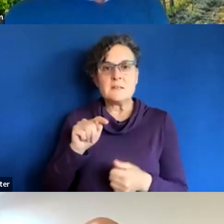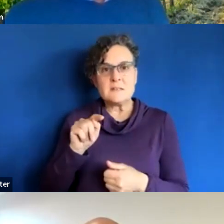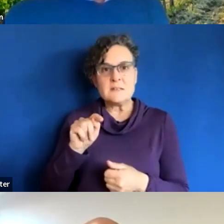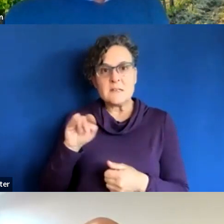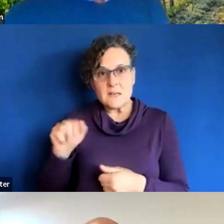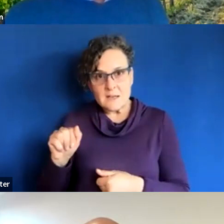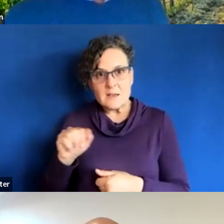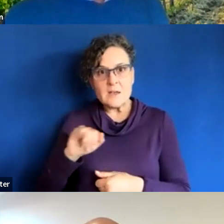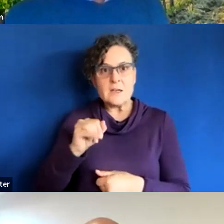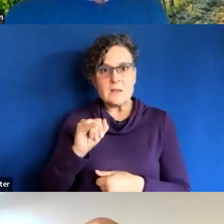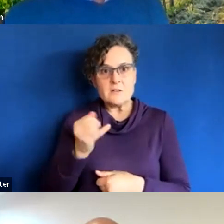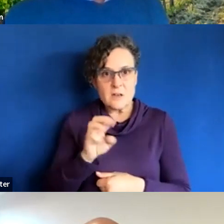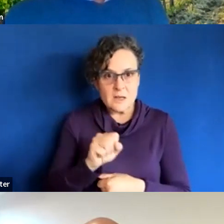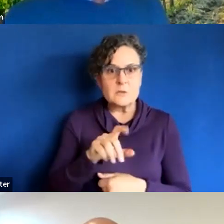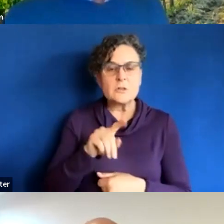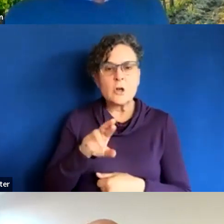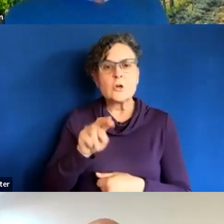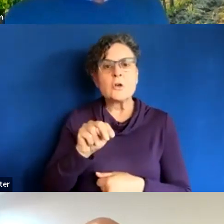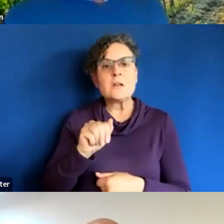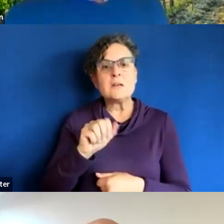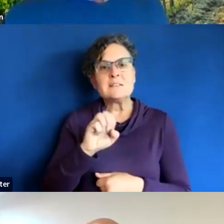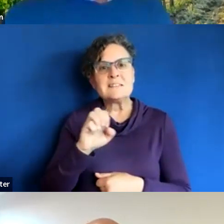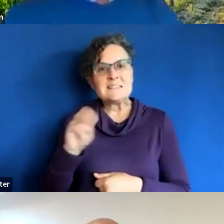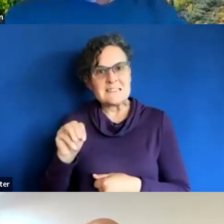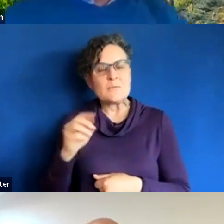sites and have those same kinds of rules today.